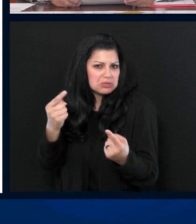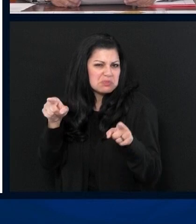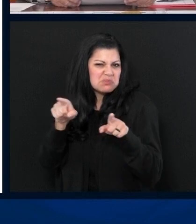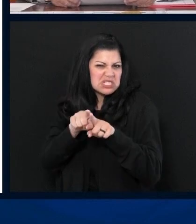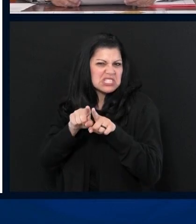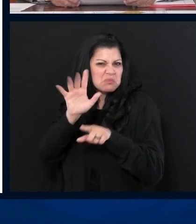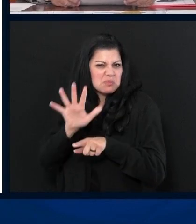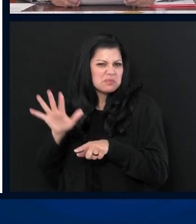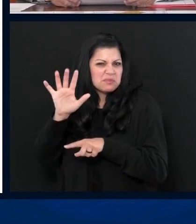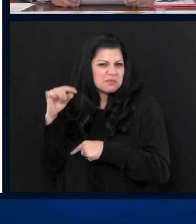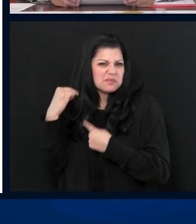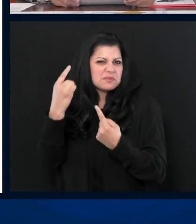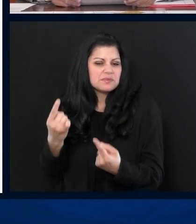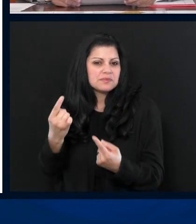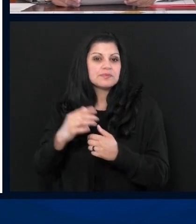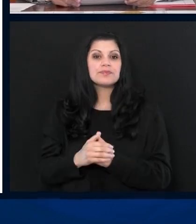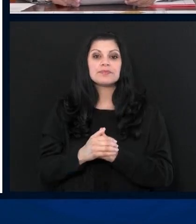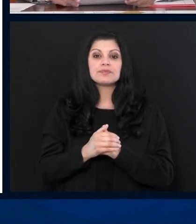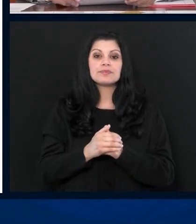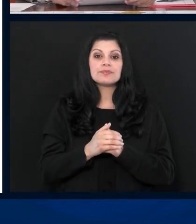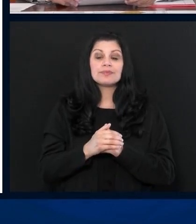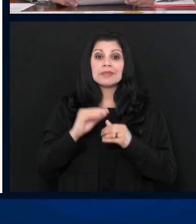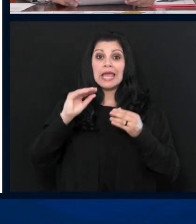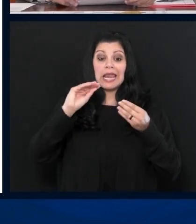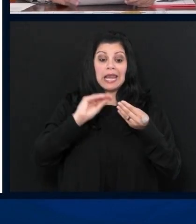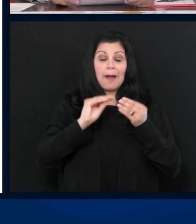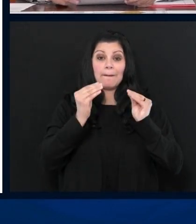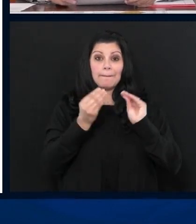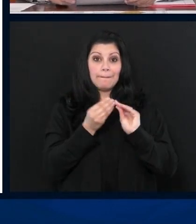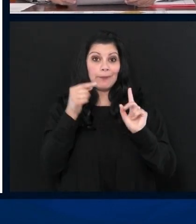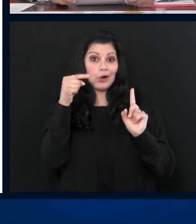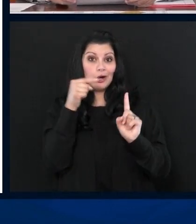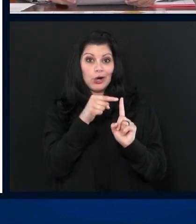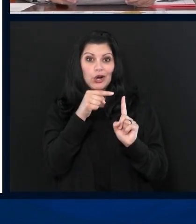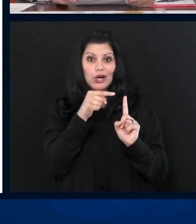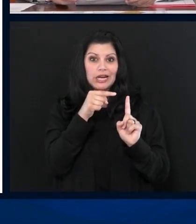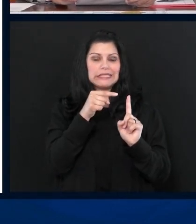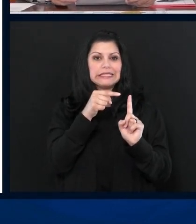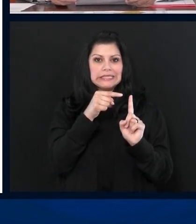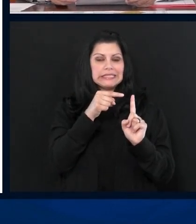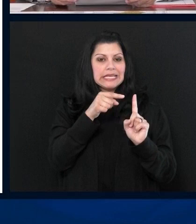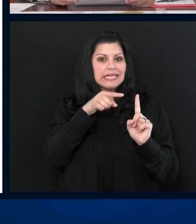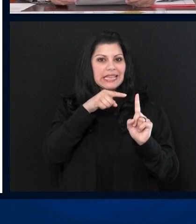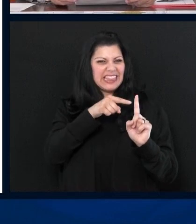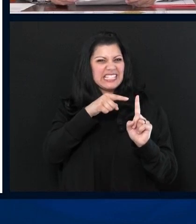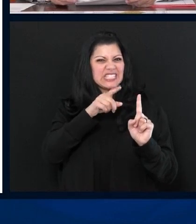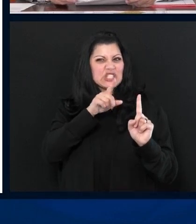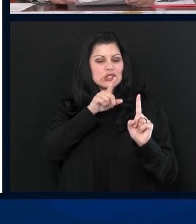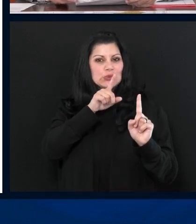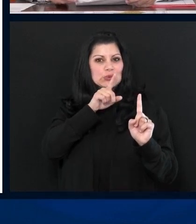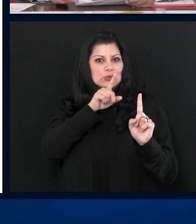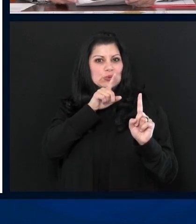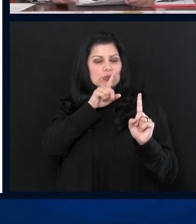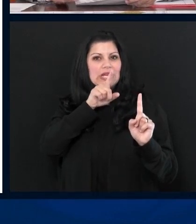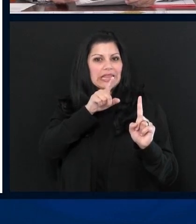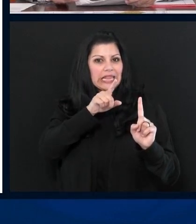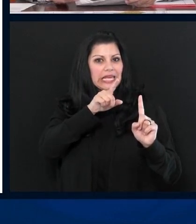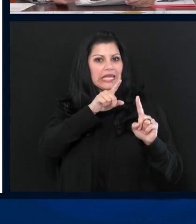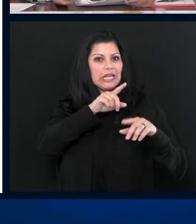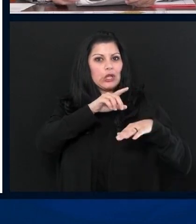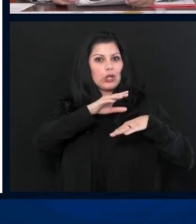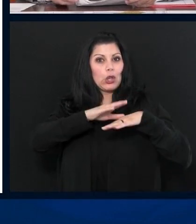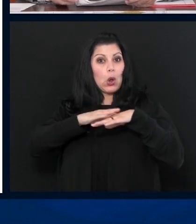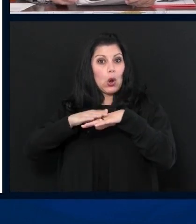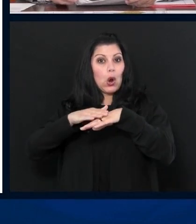number that is amazing how fast it moves and how alarming it has been, and